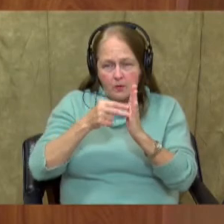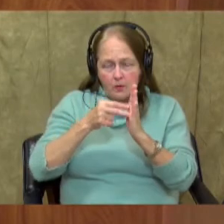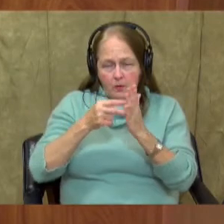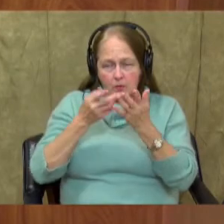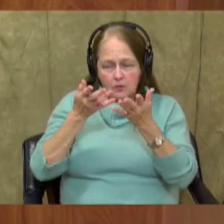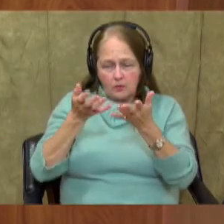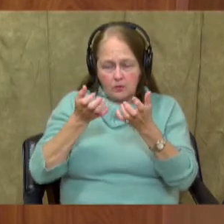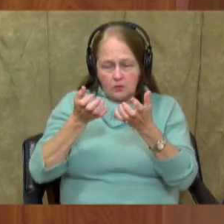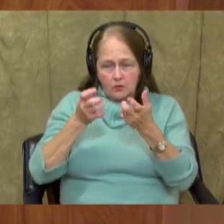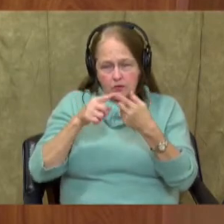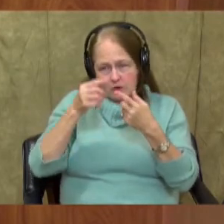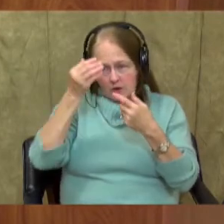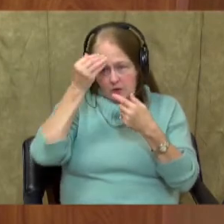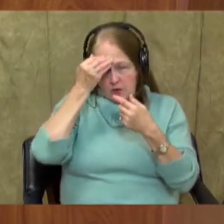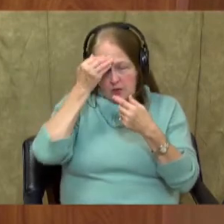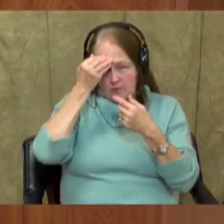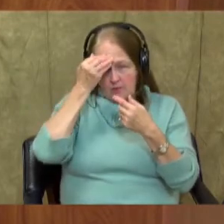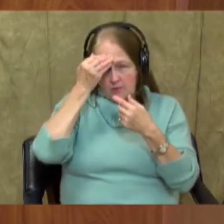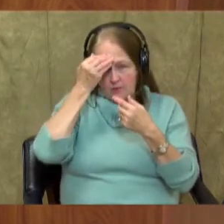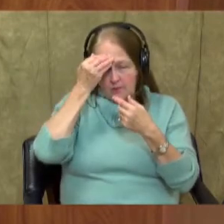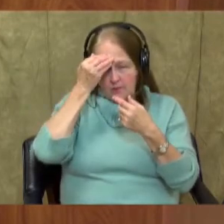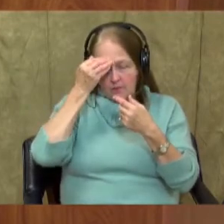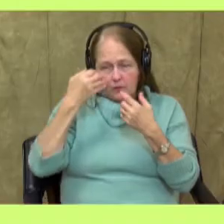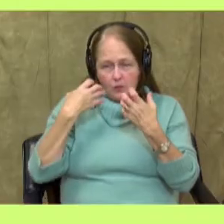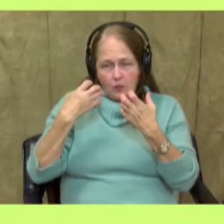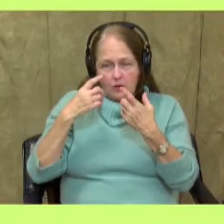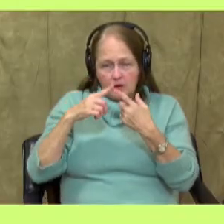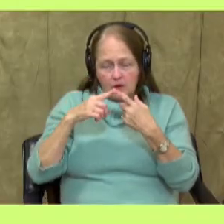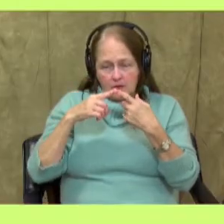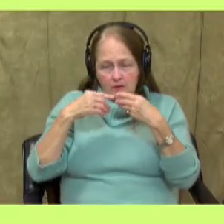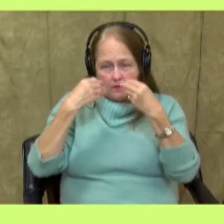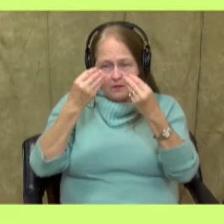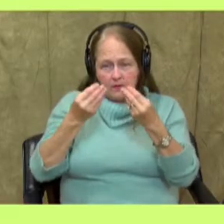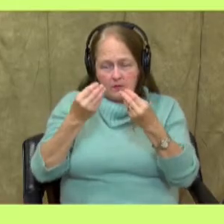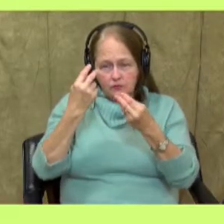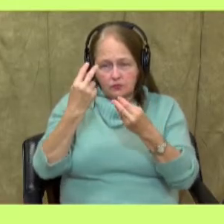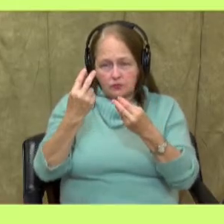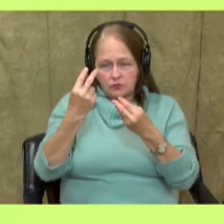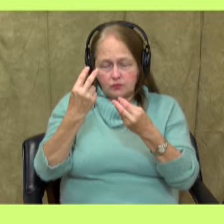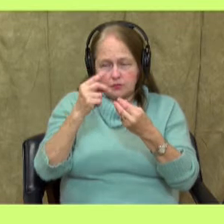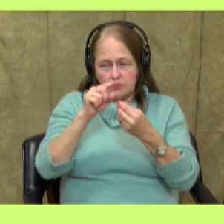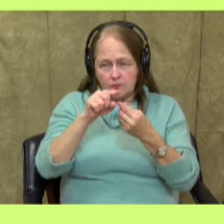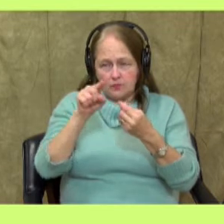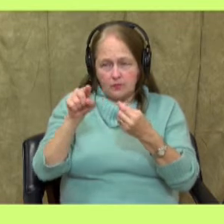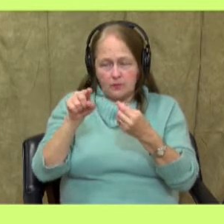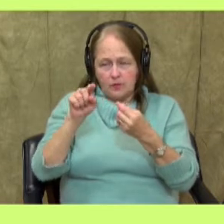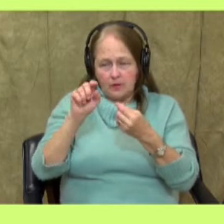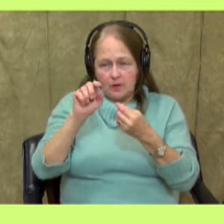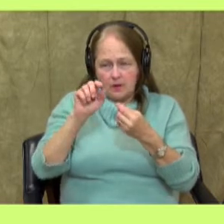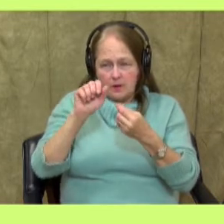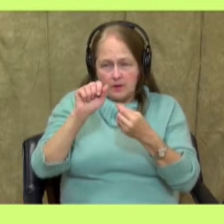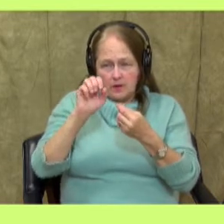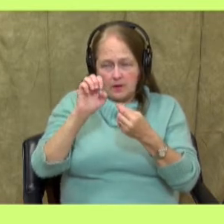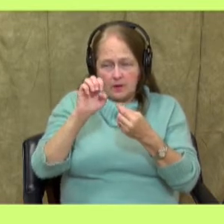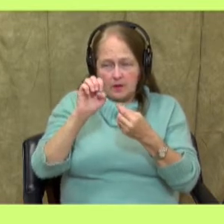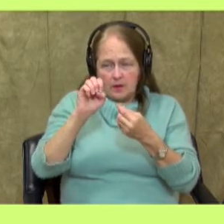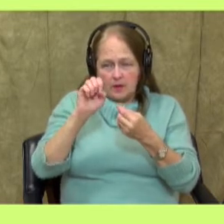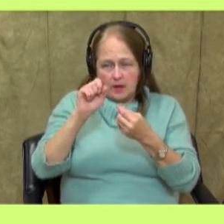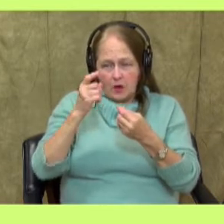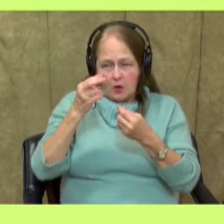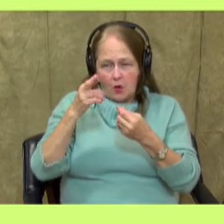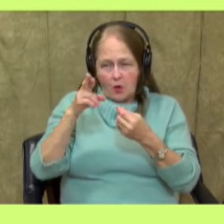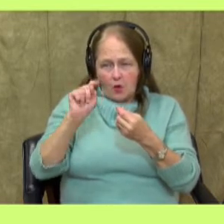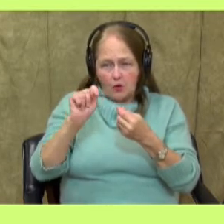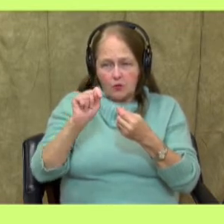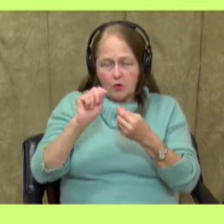are they wanting us to know? I also want you to consider why these two excerpts about Amelia Earhart are